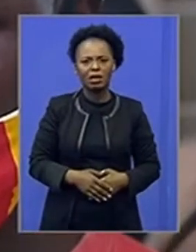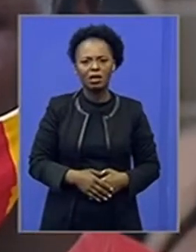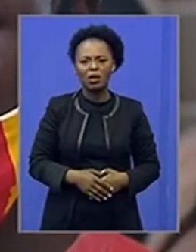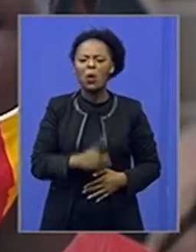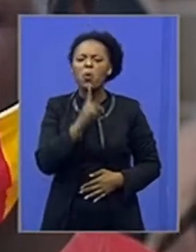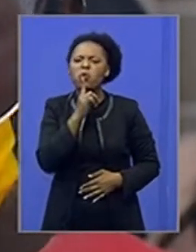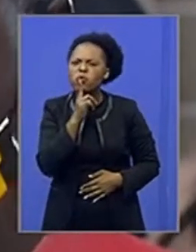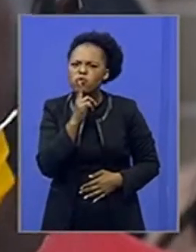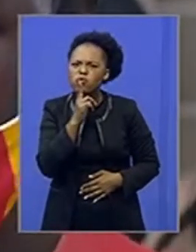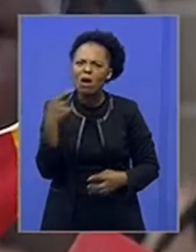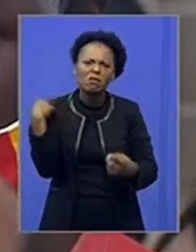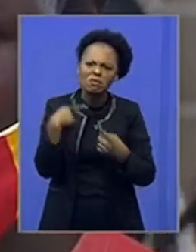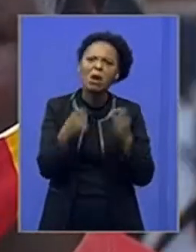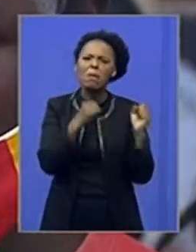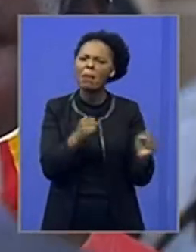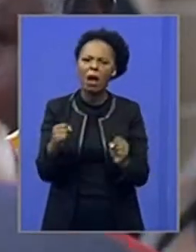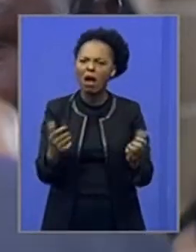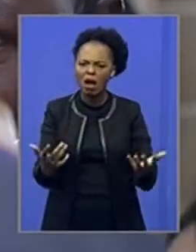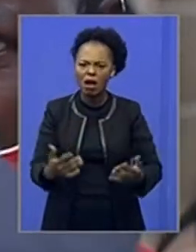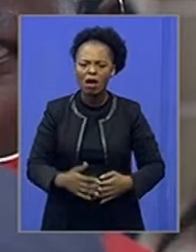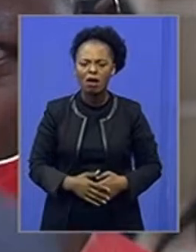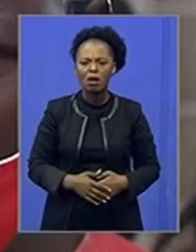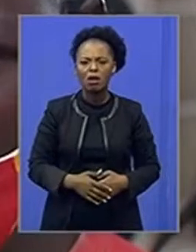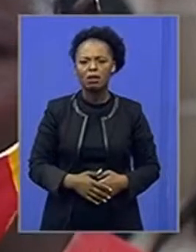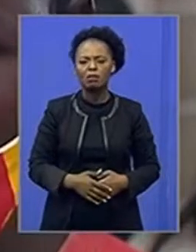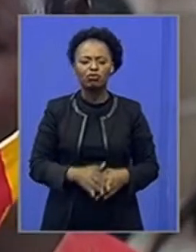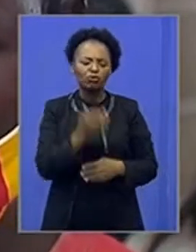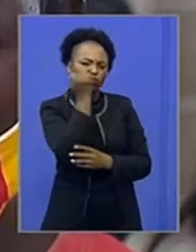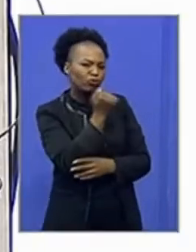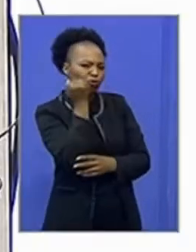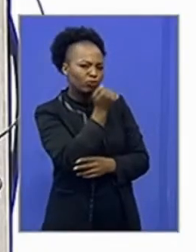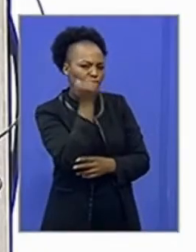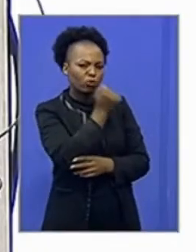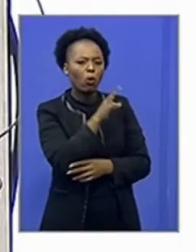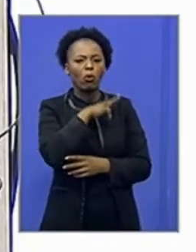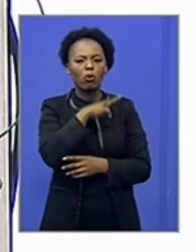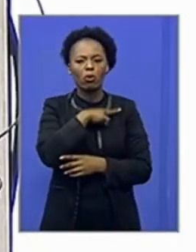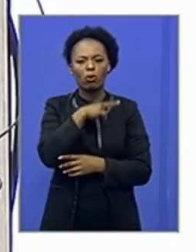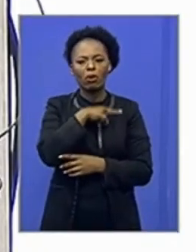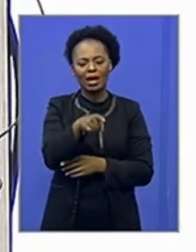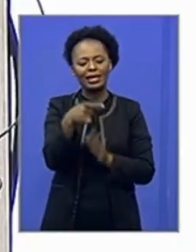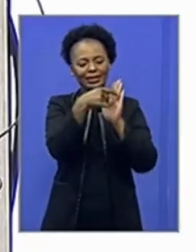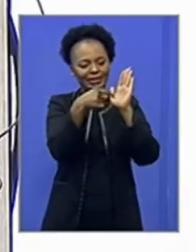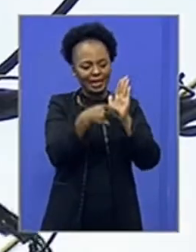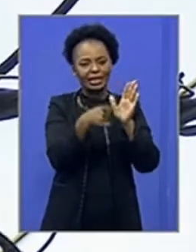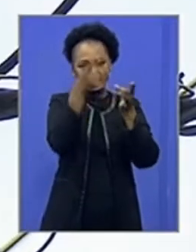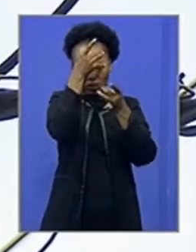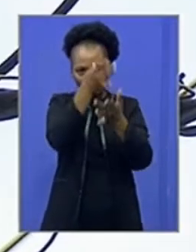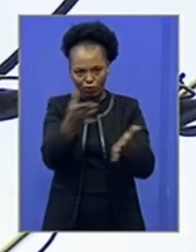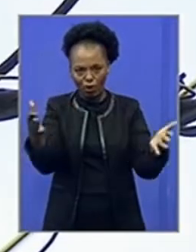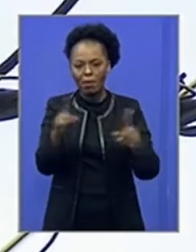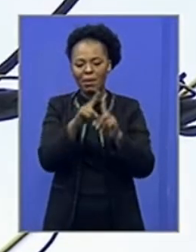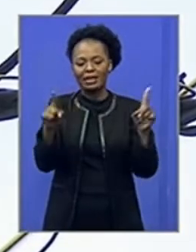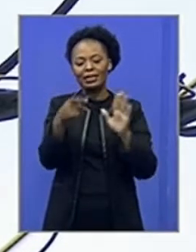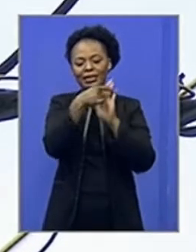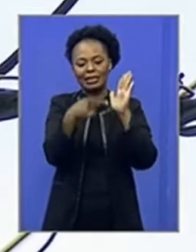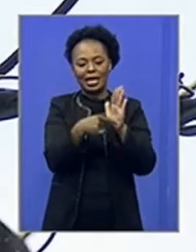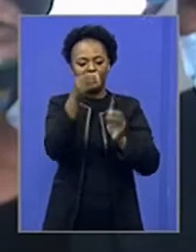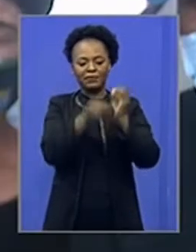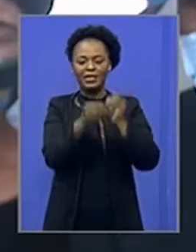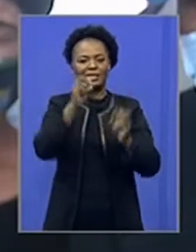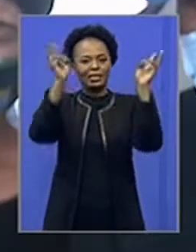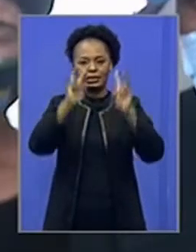latela jaaka Diepsloot. We would like to apologize because obviously there was a date that was given and that date we didn't honor because